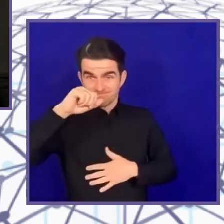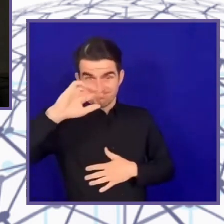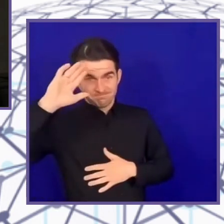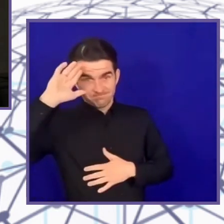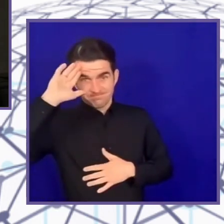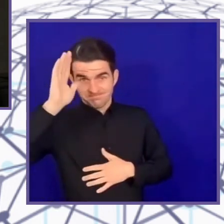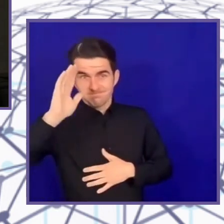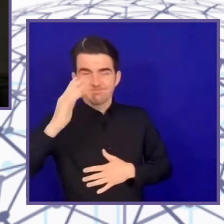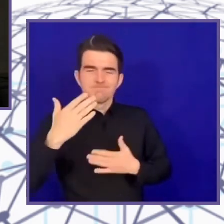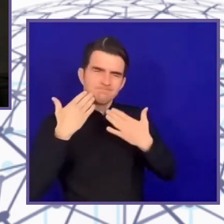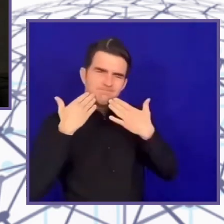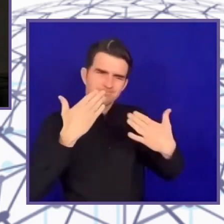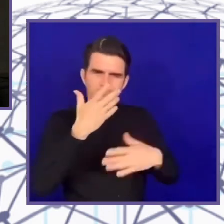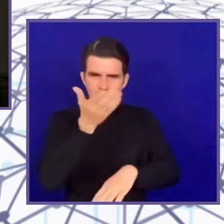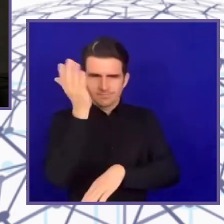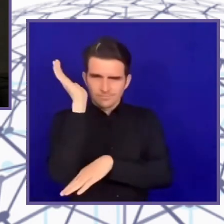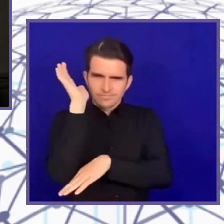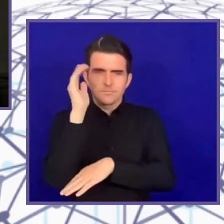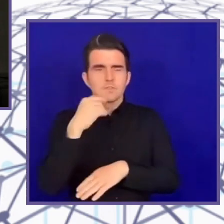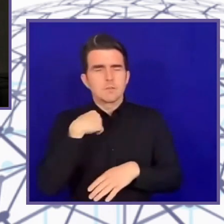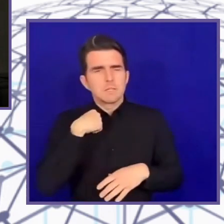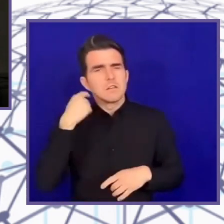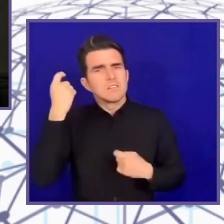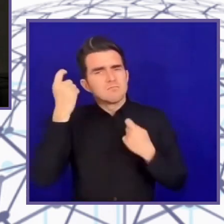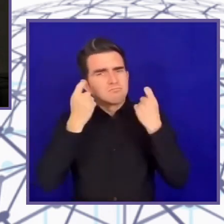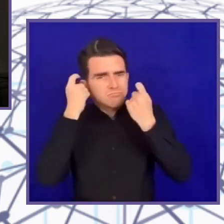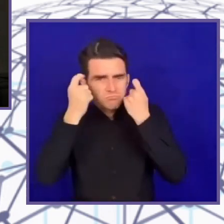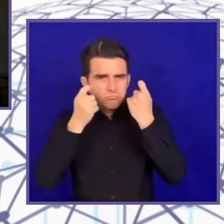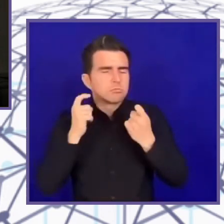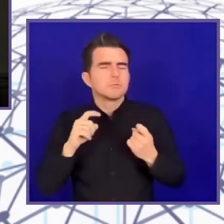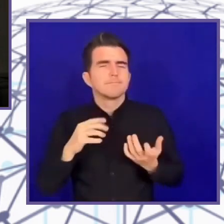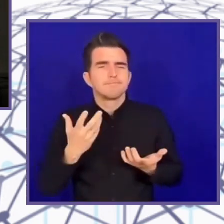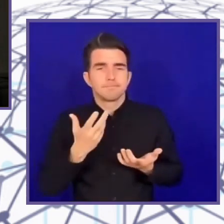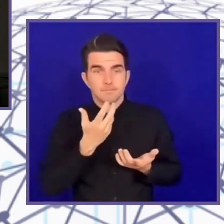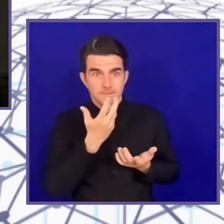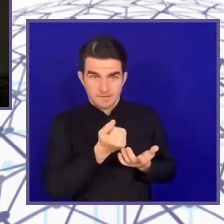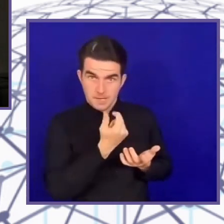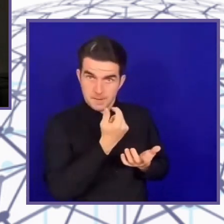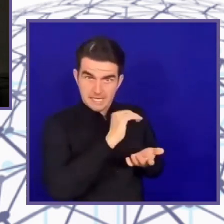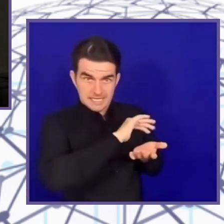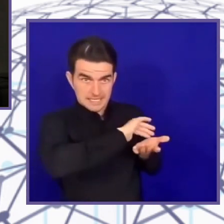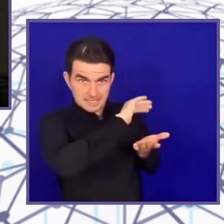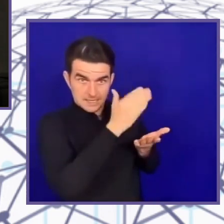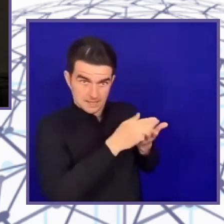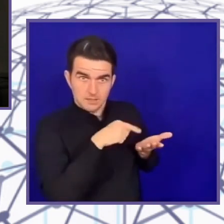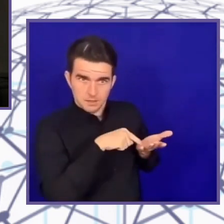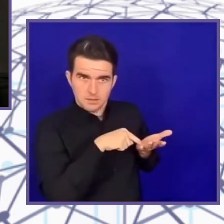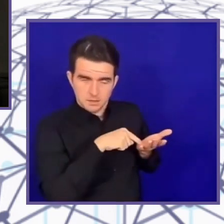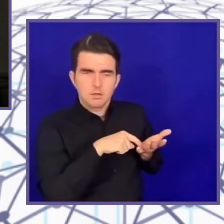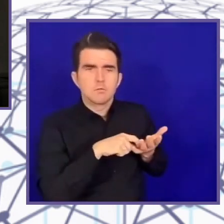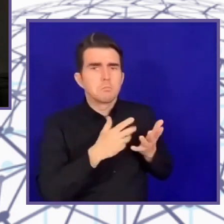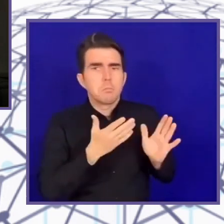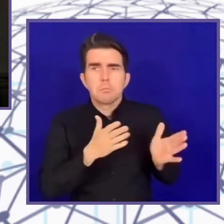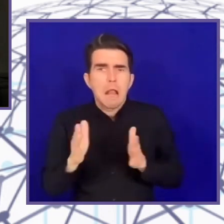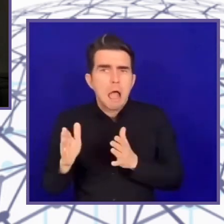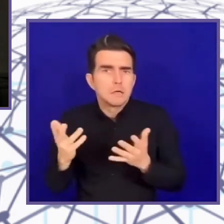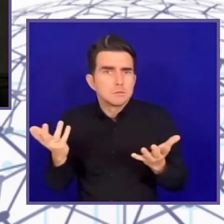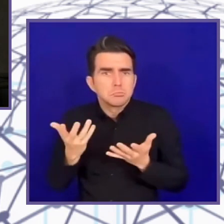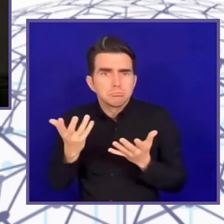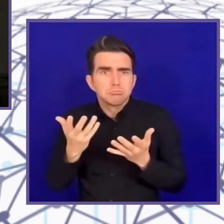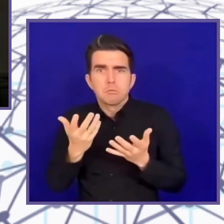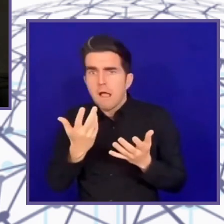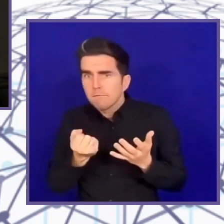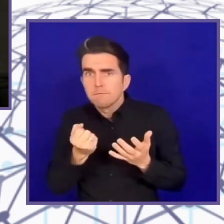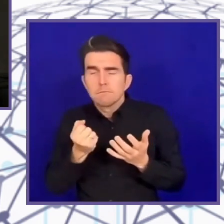have the plan for a specific focus initially, or will it be like all assistive technology? Will it be a focus on